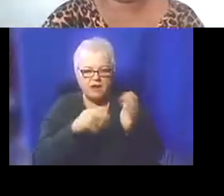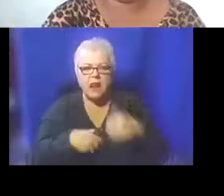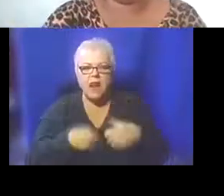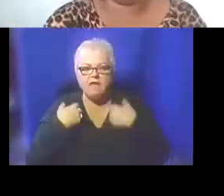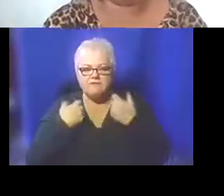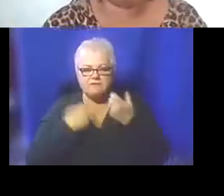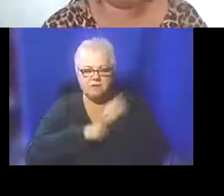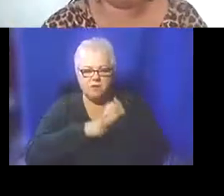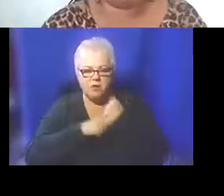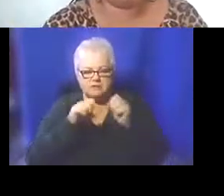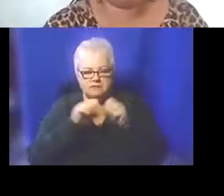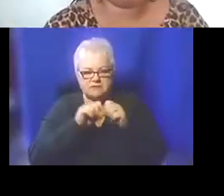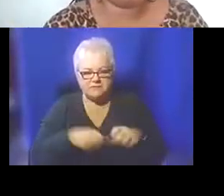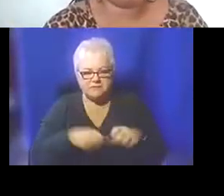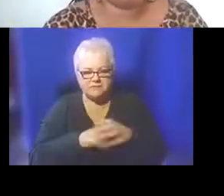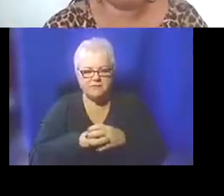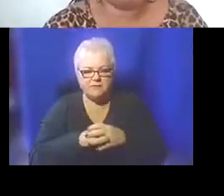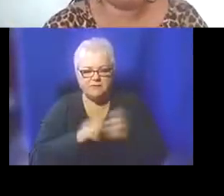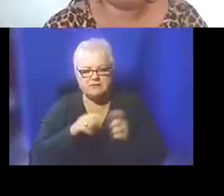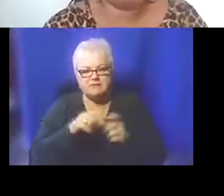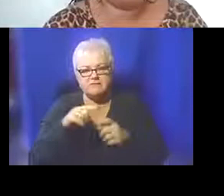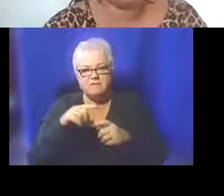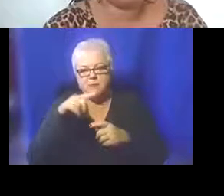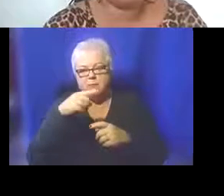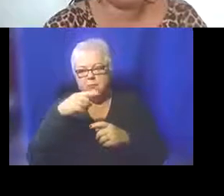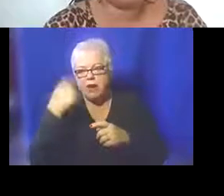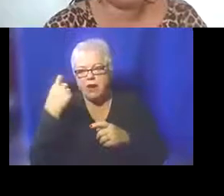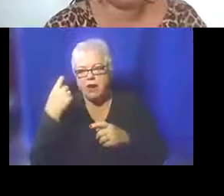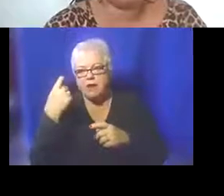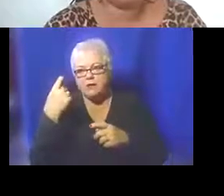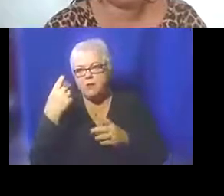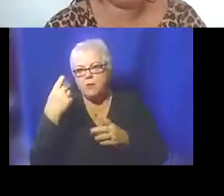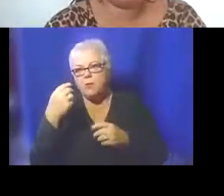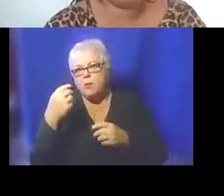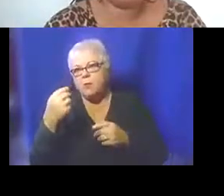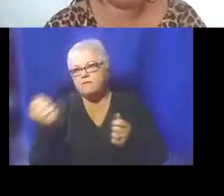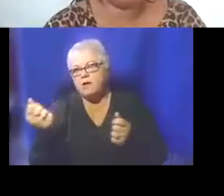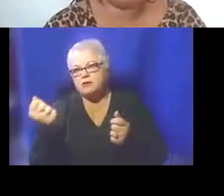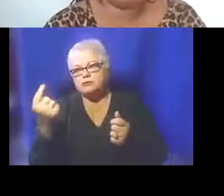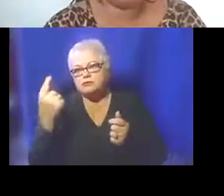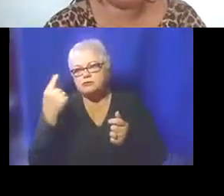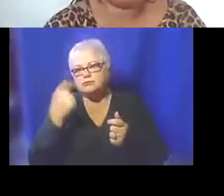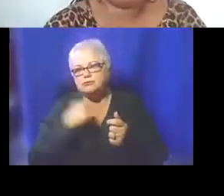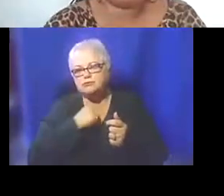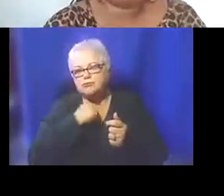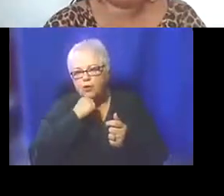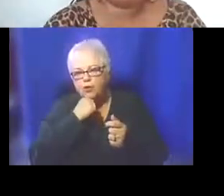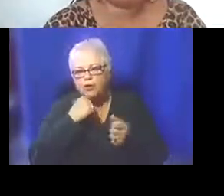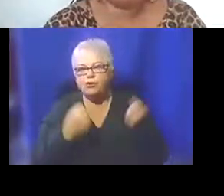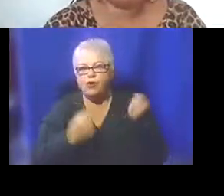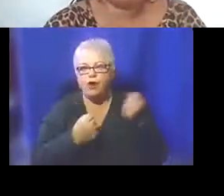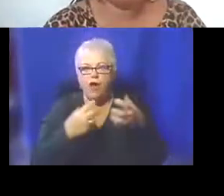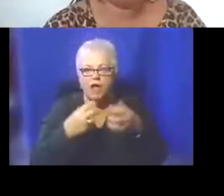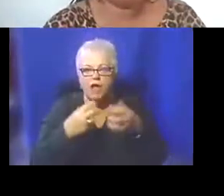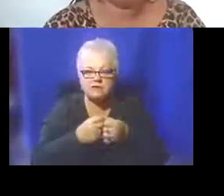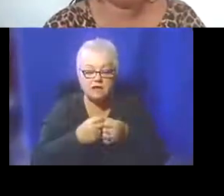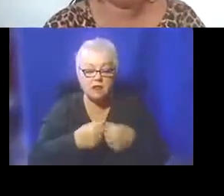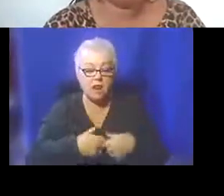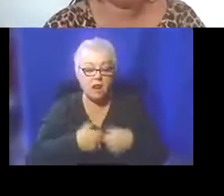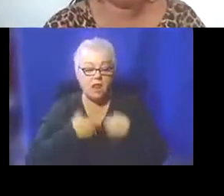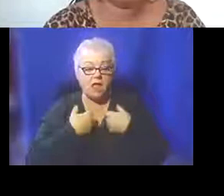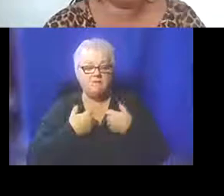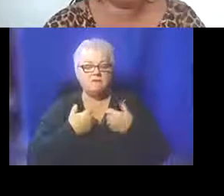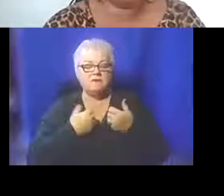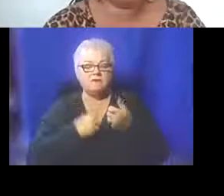you know, if the rest of your brain is wiped out through, say, for example, a stroke or a car accident, this life support part of your